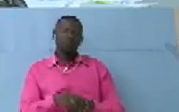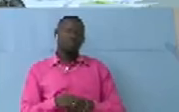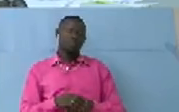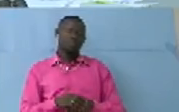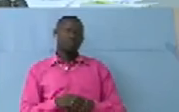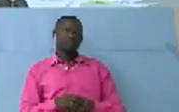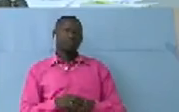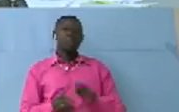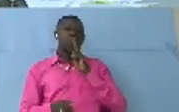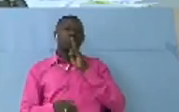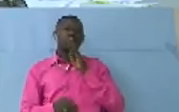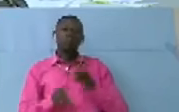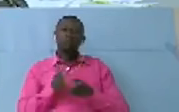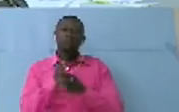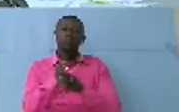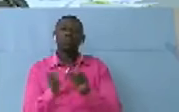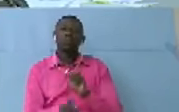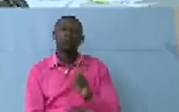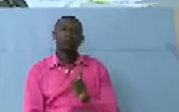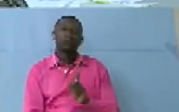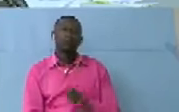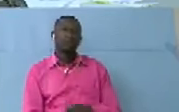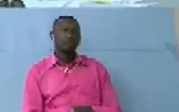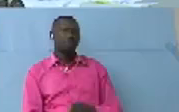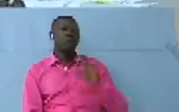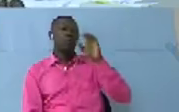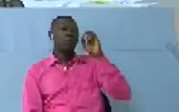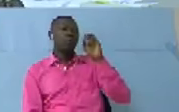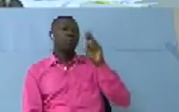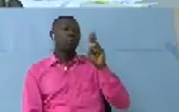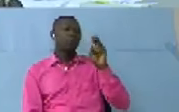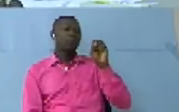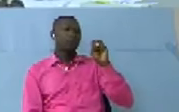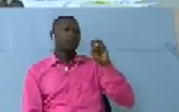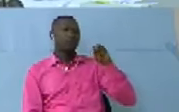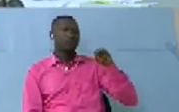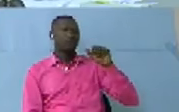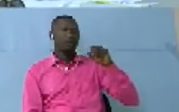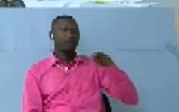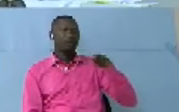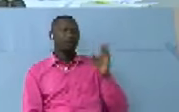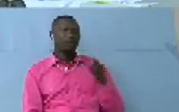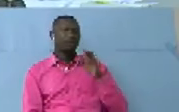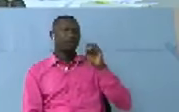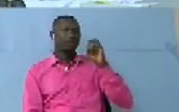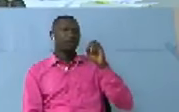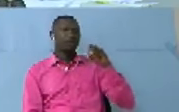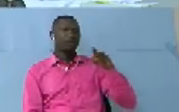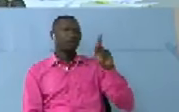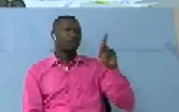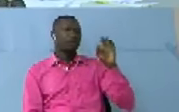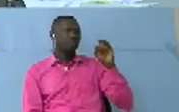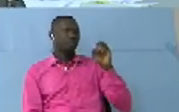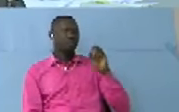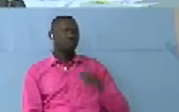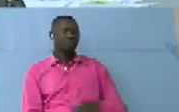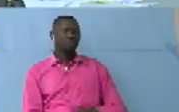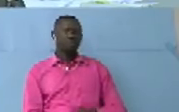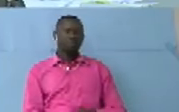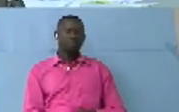Ndigal Keba? No, I'm Ndigal Keba. Usman Sonko, Interior Minister. Usman Sonko, the Interior Minister. I thought he was Chief